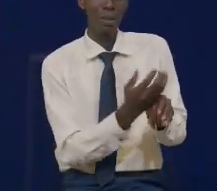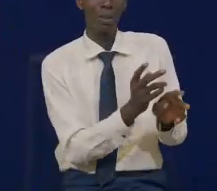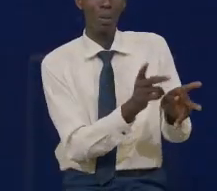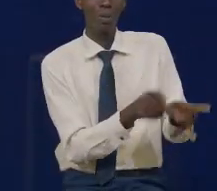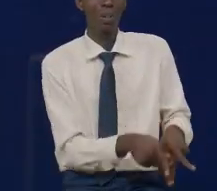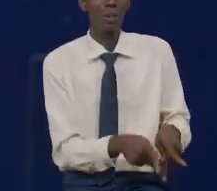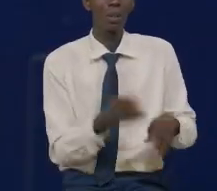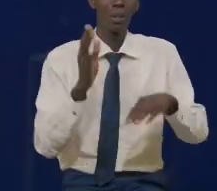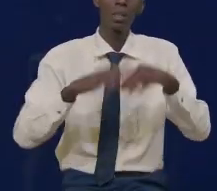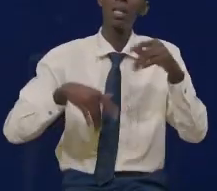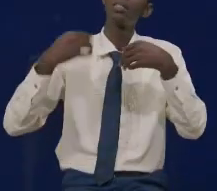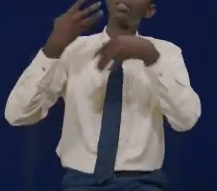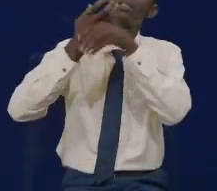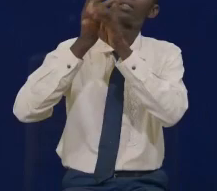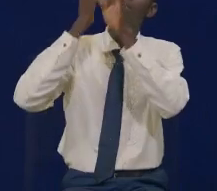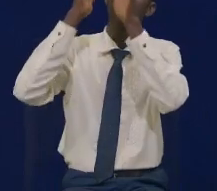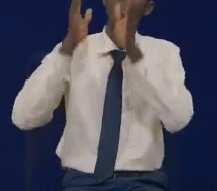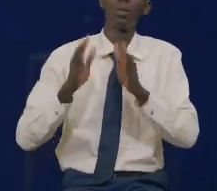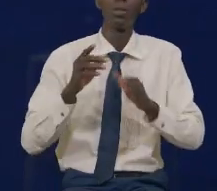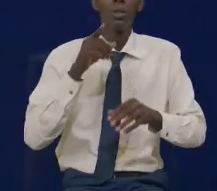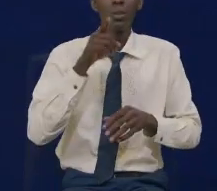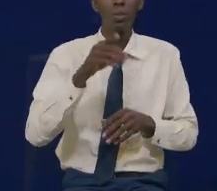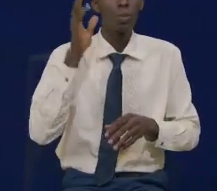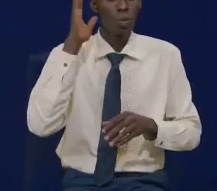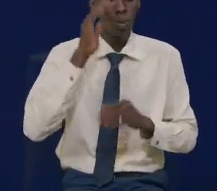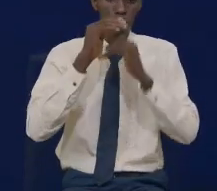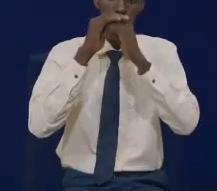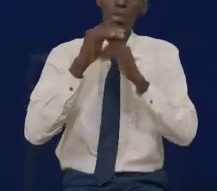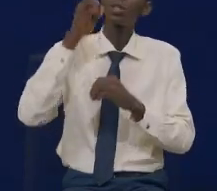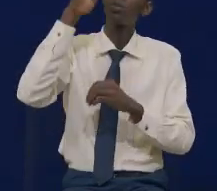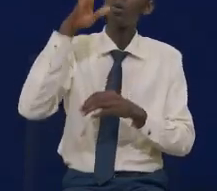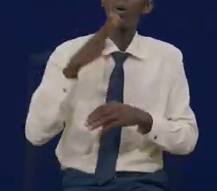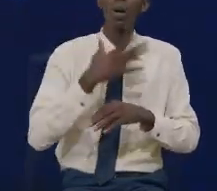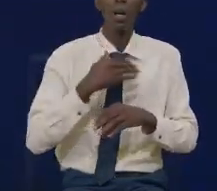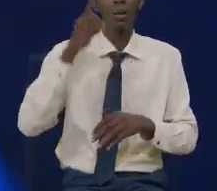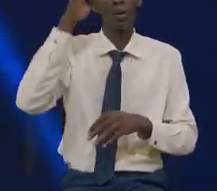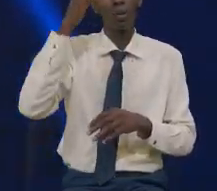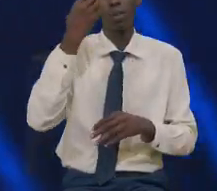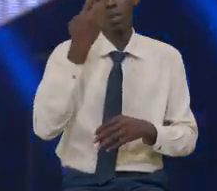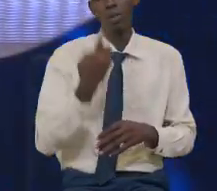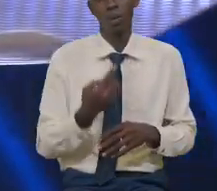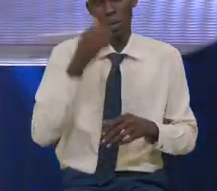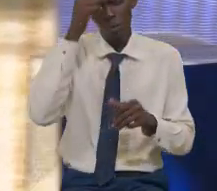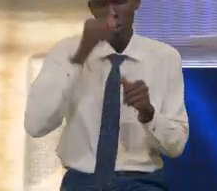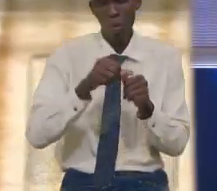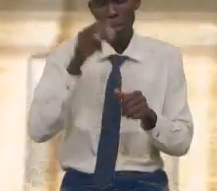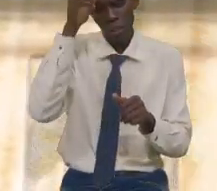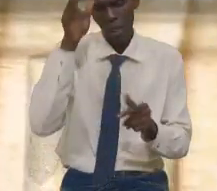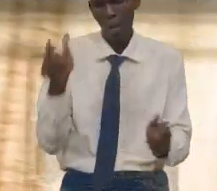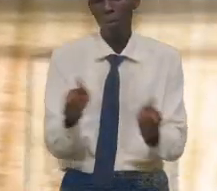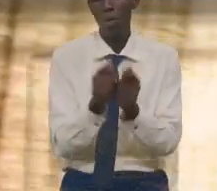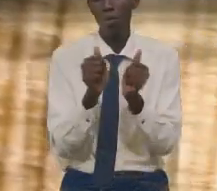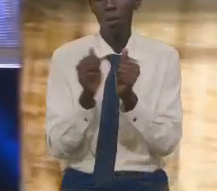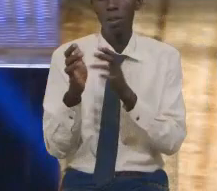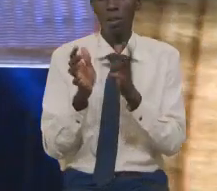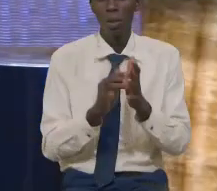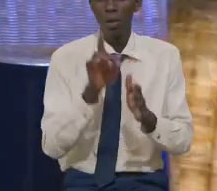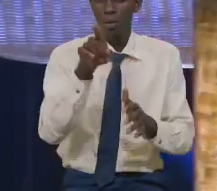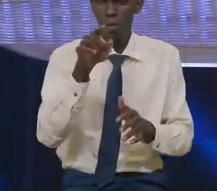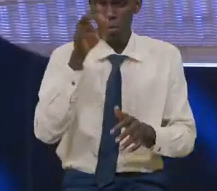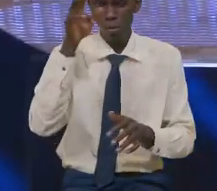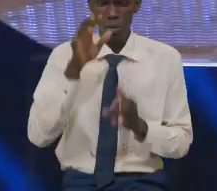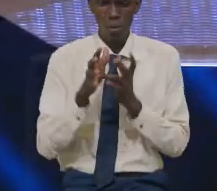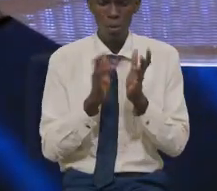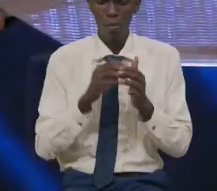the creator. You'll worship God and worship God alone. Satan came to Jesus and said, bow down to me and I'll give you